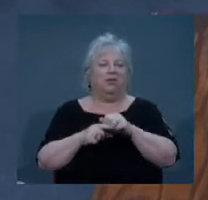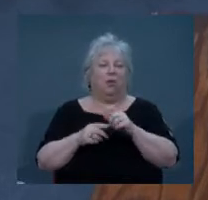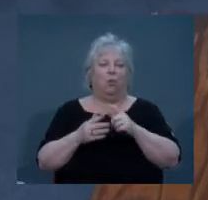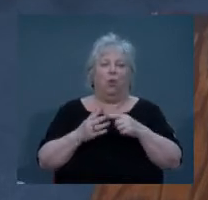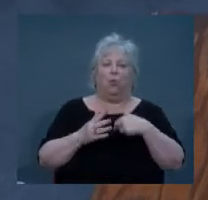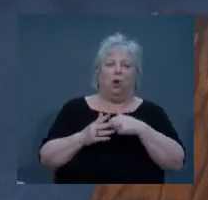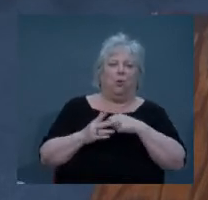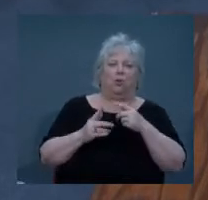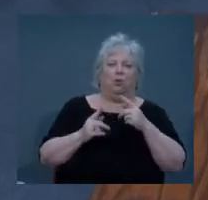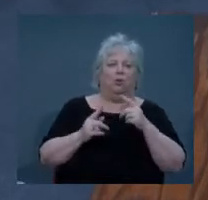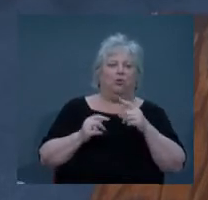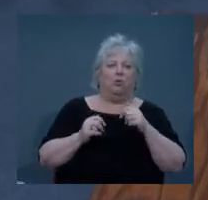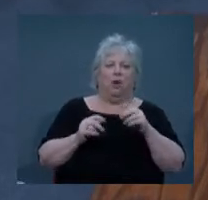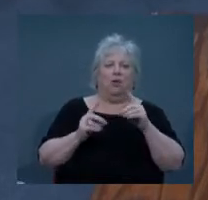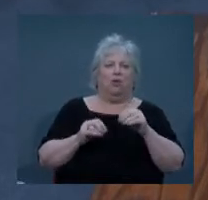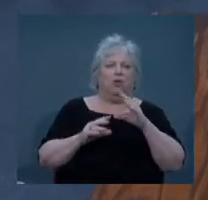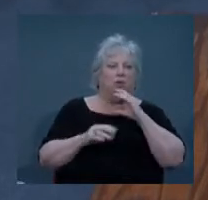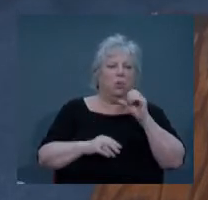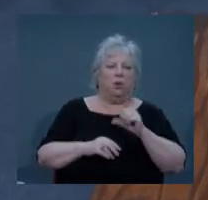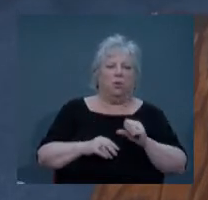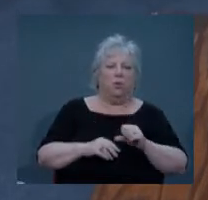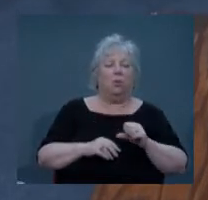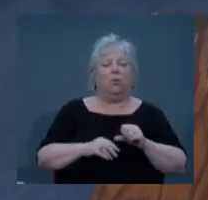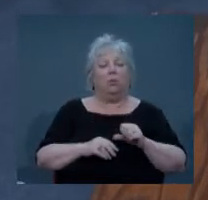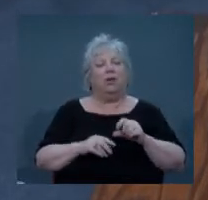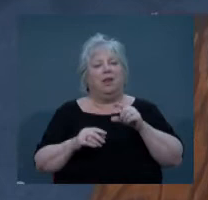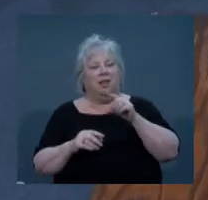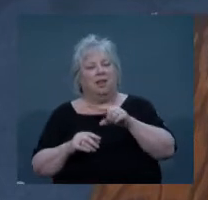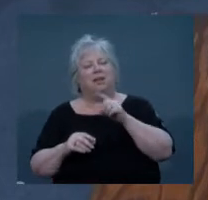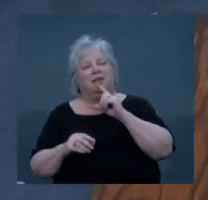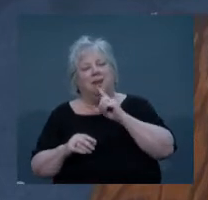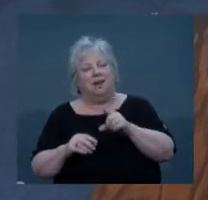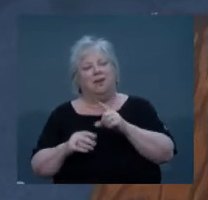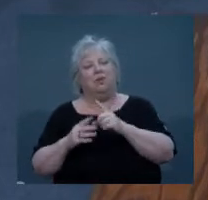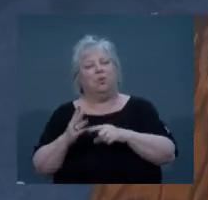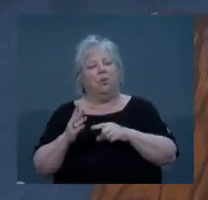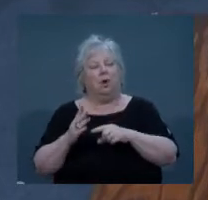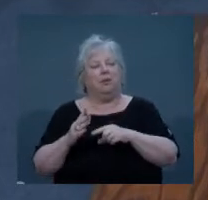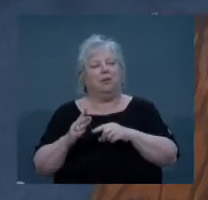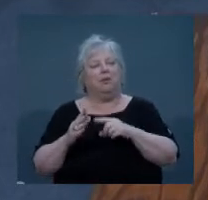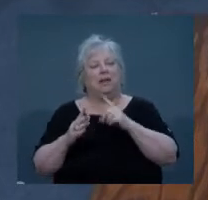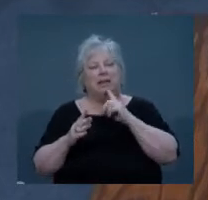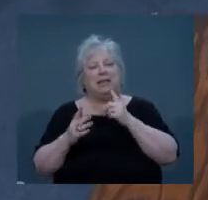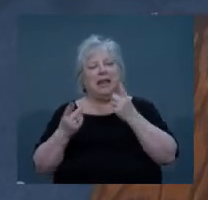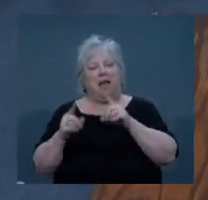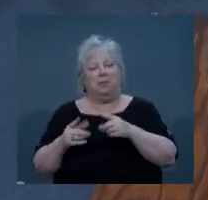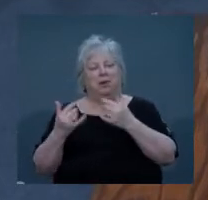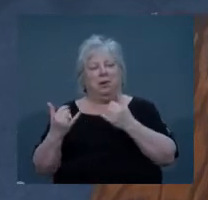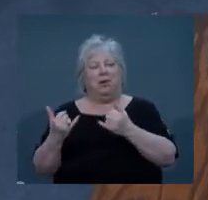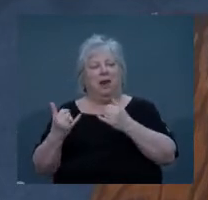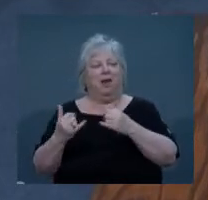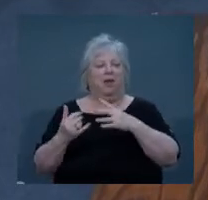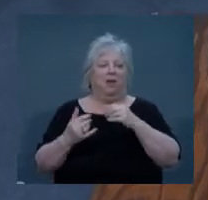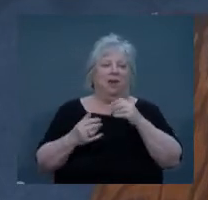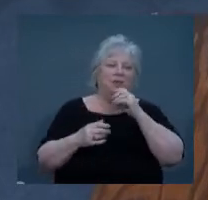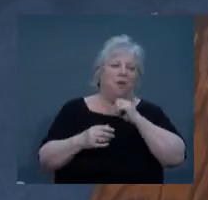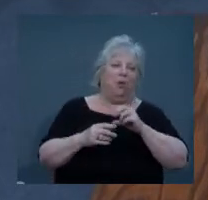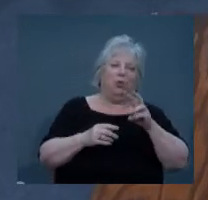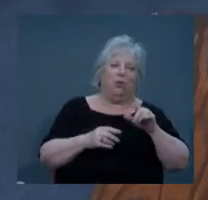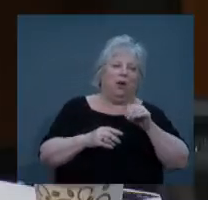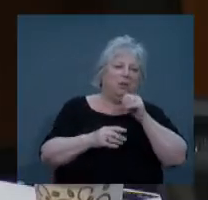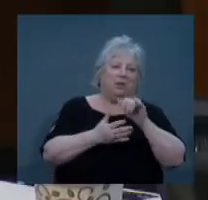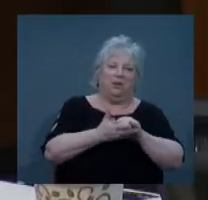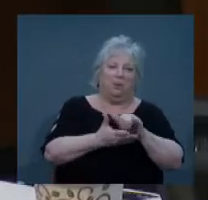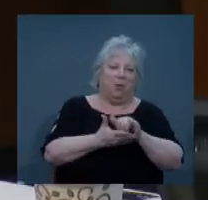trying to do every single one every 2 years, which is not, it doesn't make sense and it wasn't possible. So